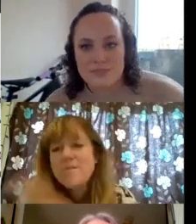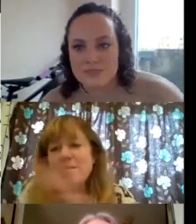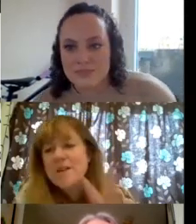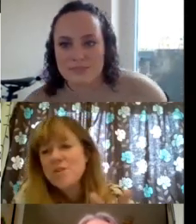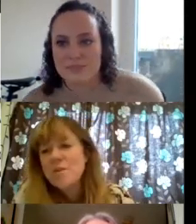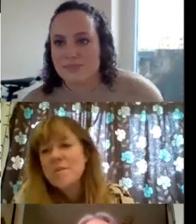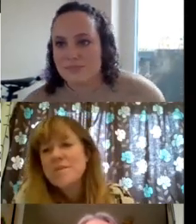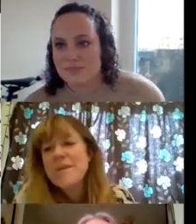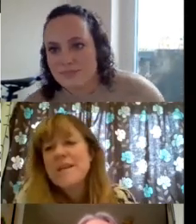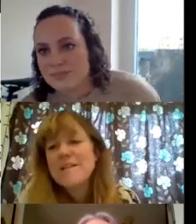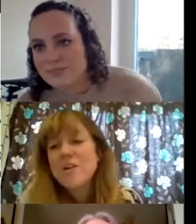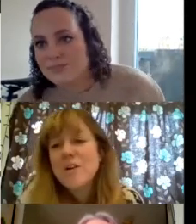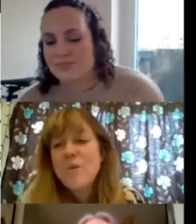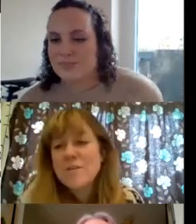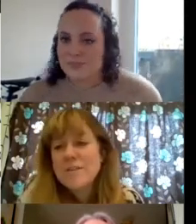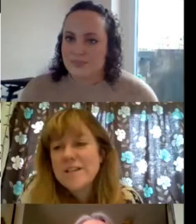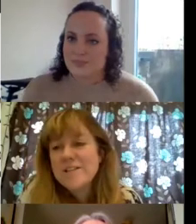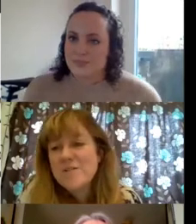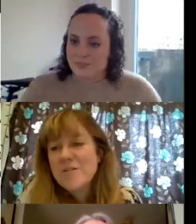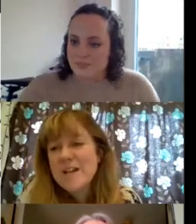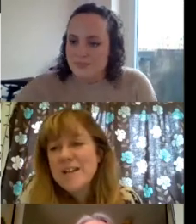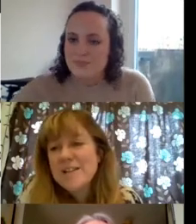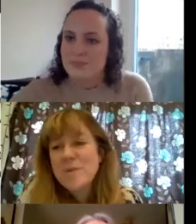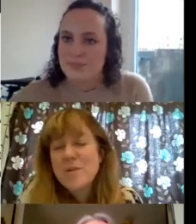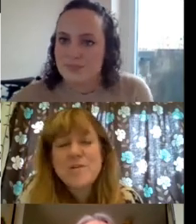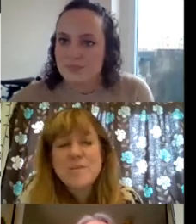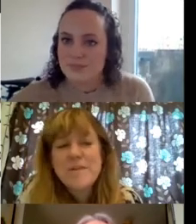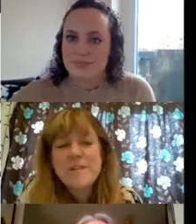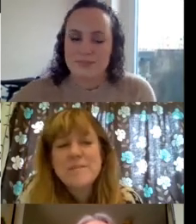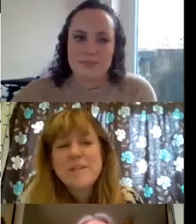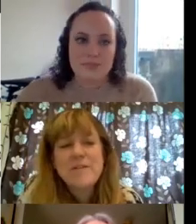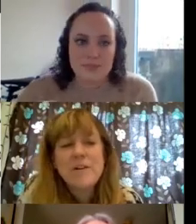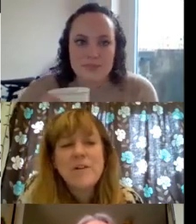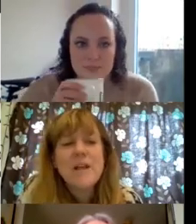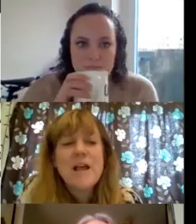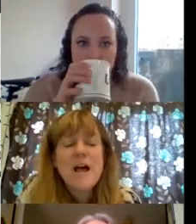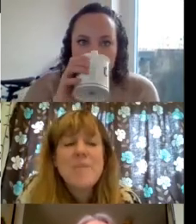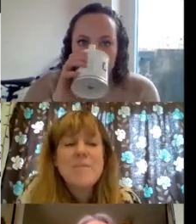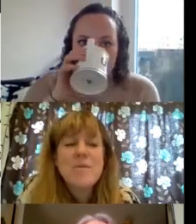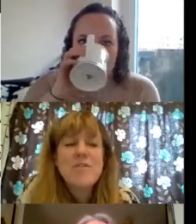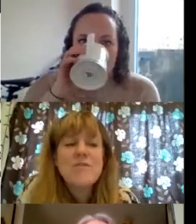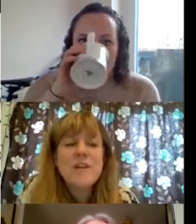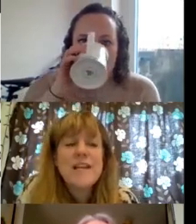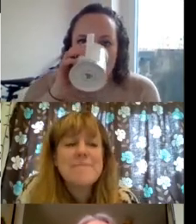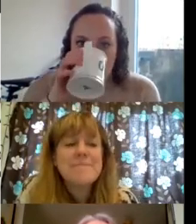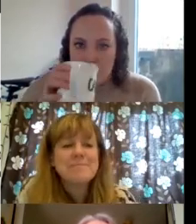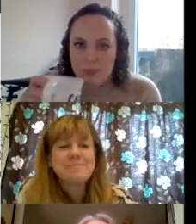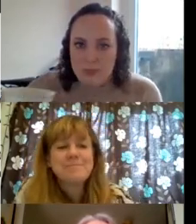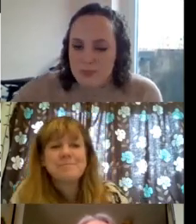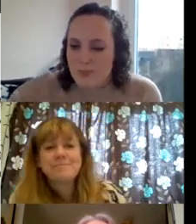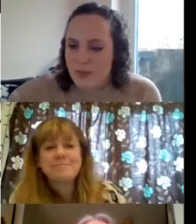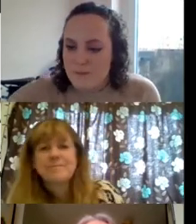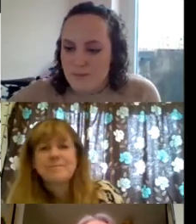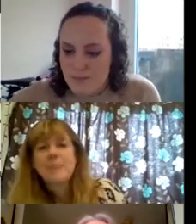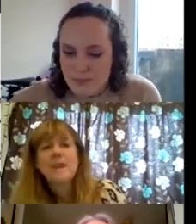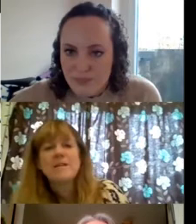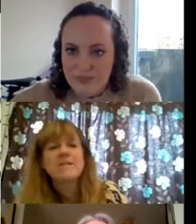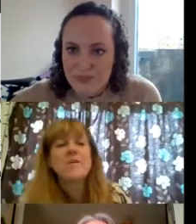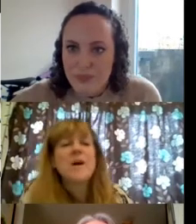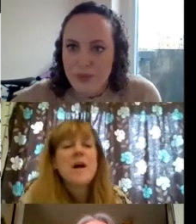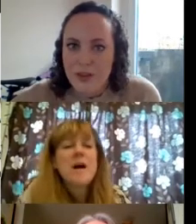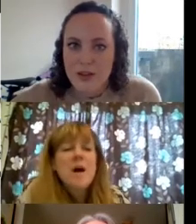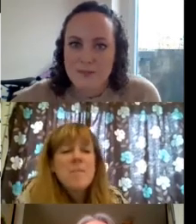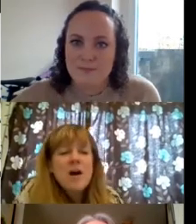So part of my job has been to look at what's in store and explore some of this material a bit more thoroughly.